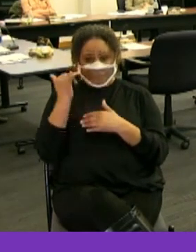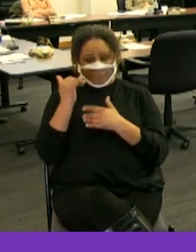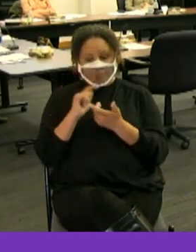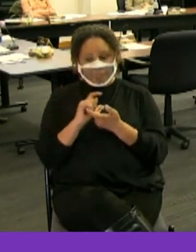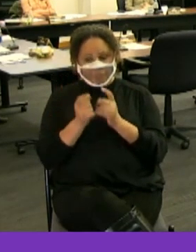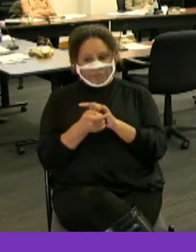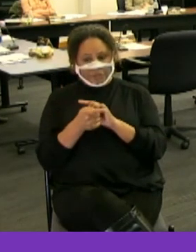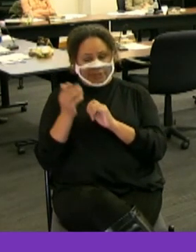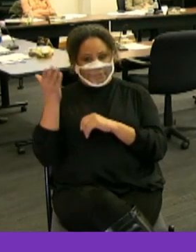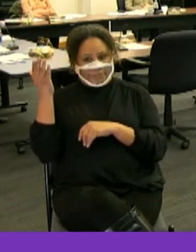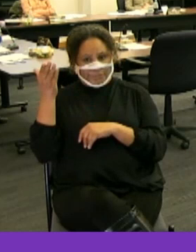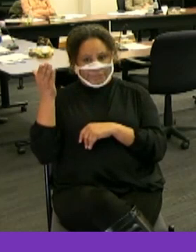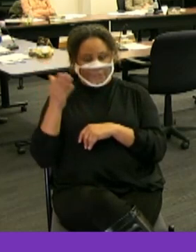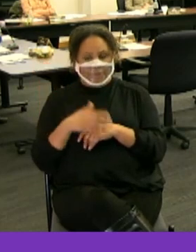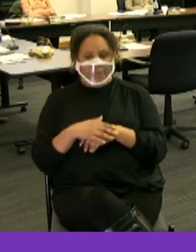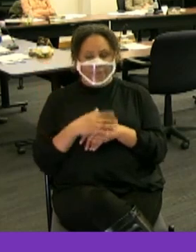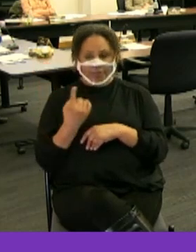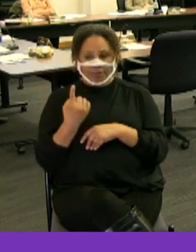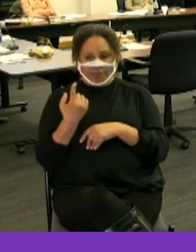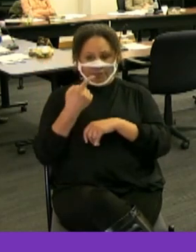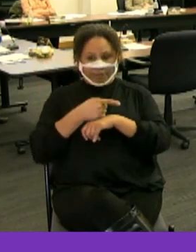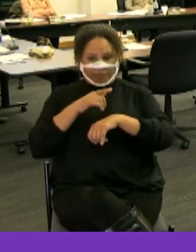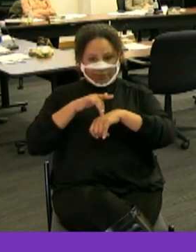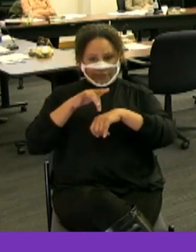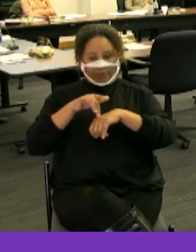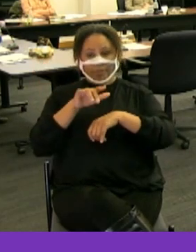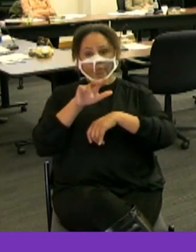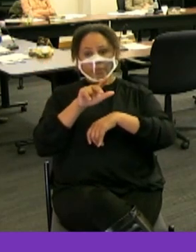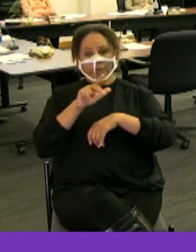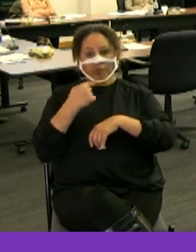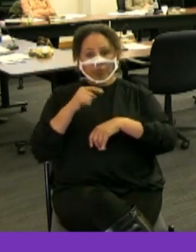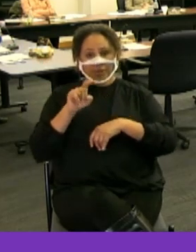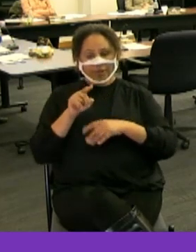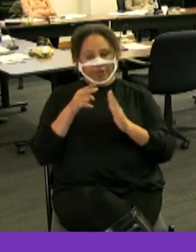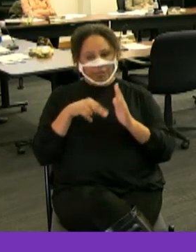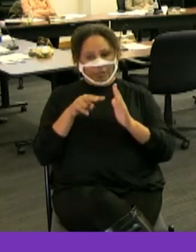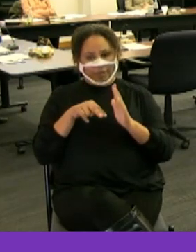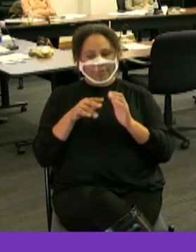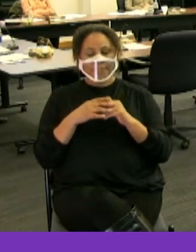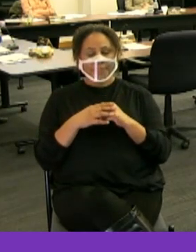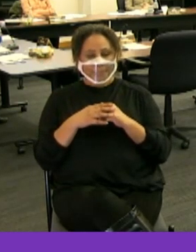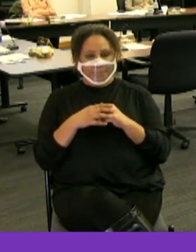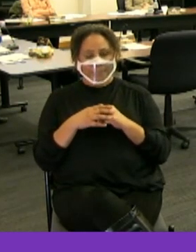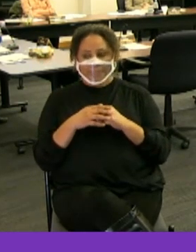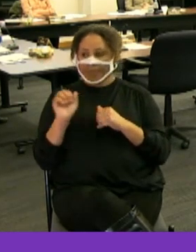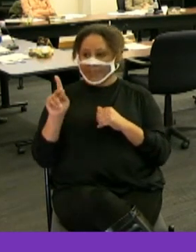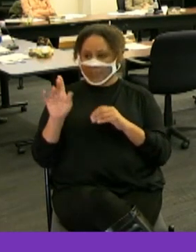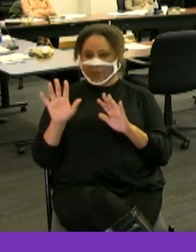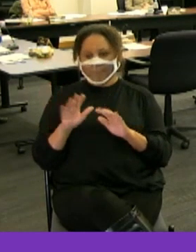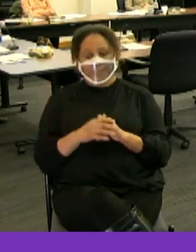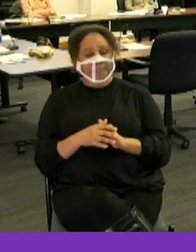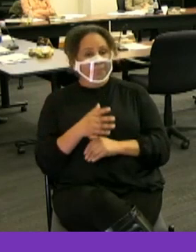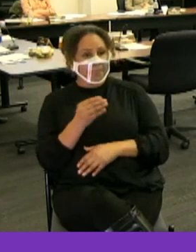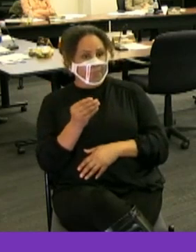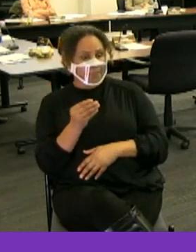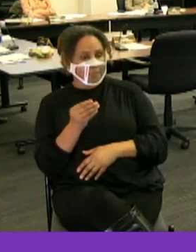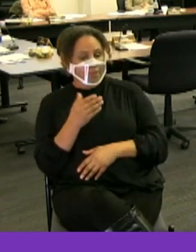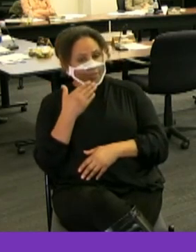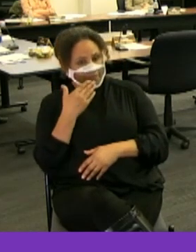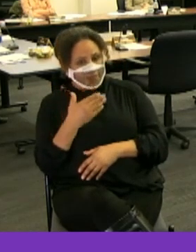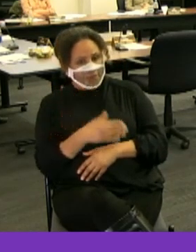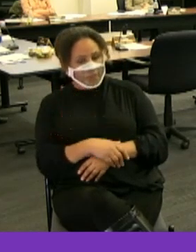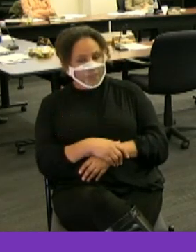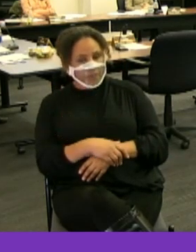in the presentation. So the only date that would be the 23rd that we have to look at. Okay. Okay. And thank